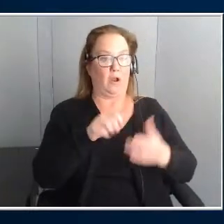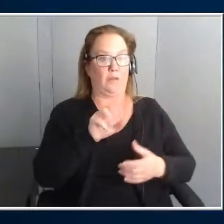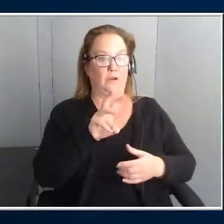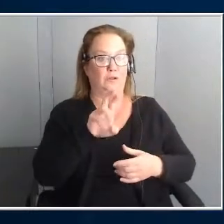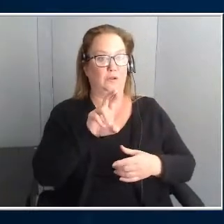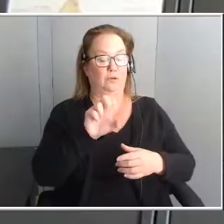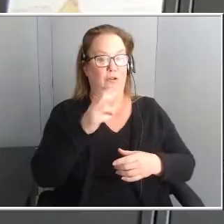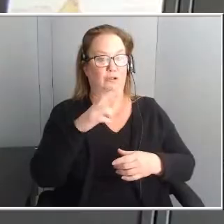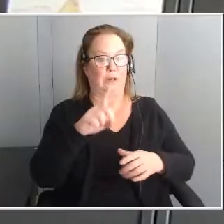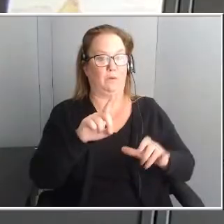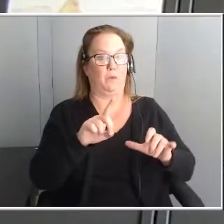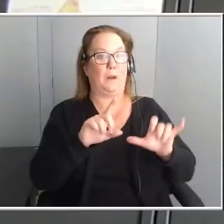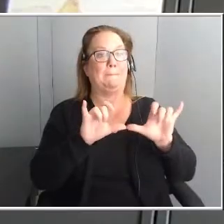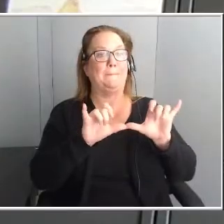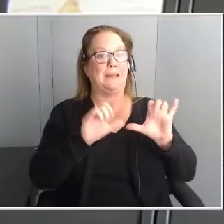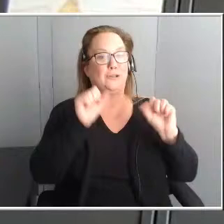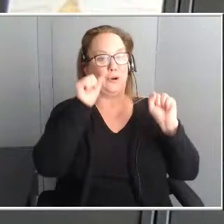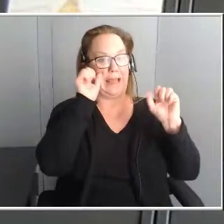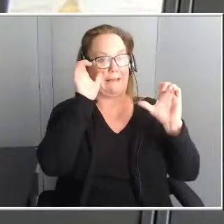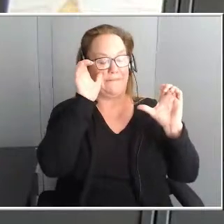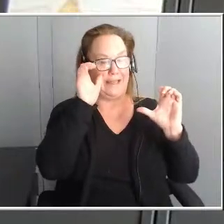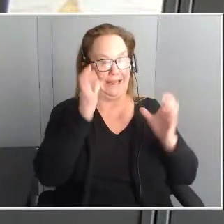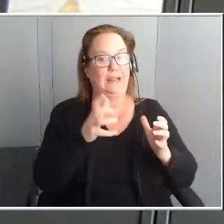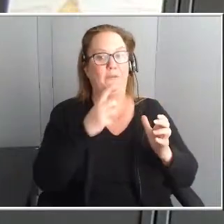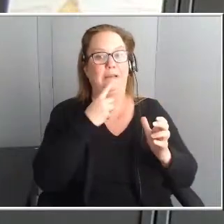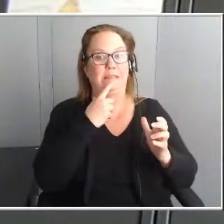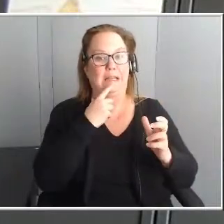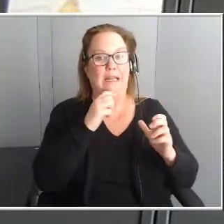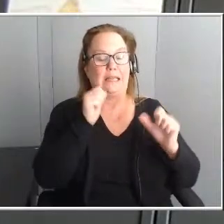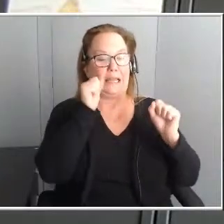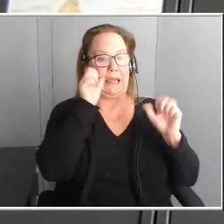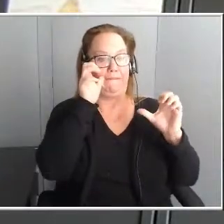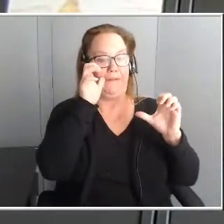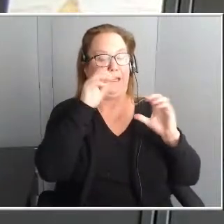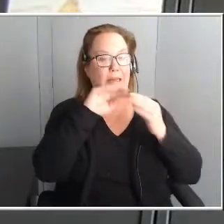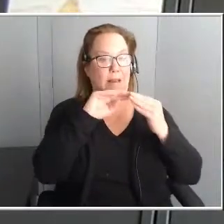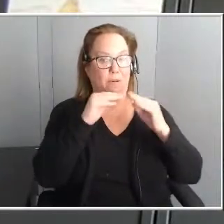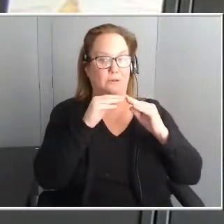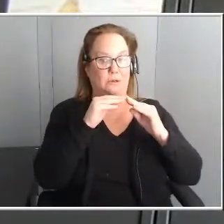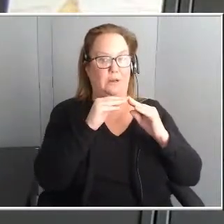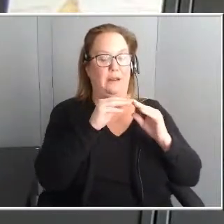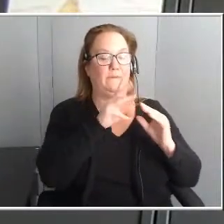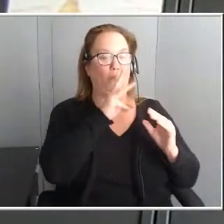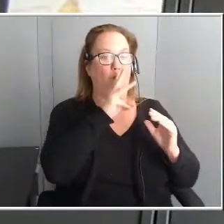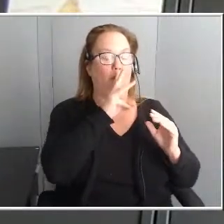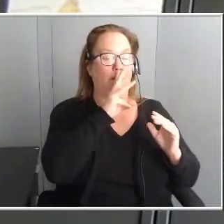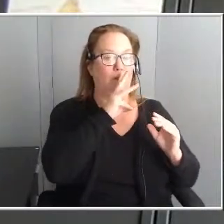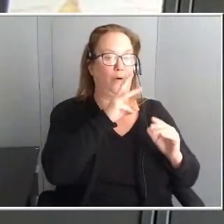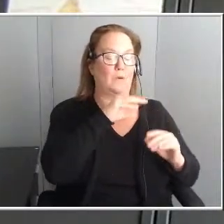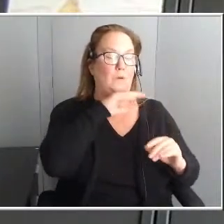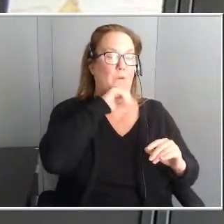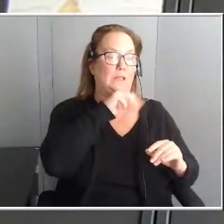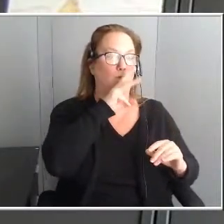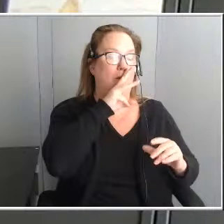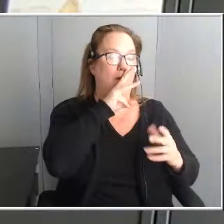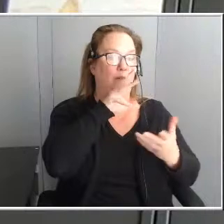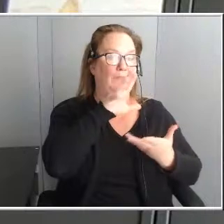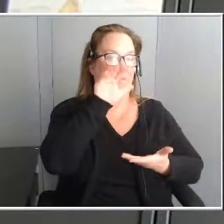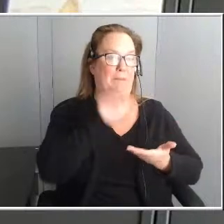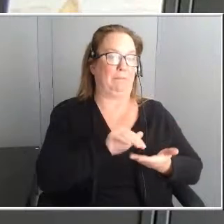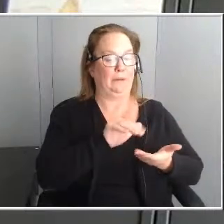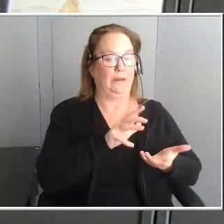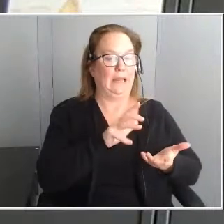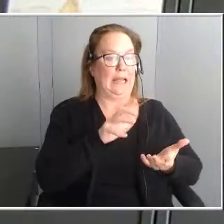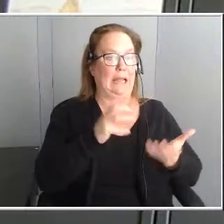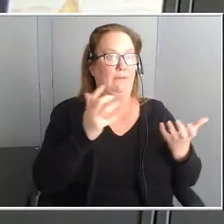we measure all of the caffeine, and we can tell by the caffeine concentration whether the wastewater, how much the wastewater has been diluted. So if there's